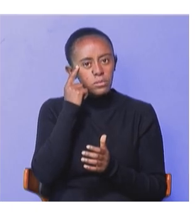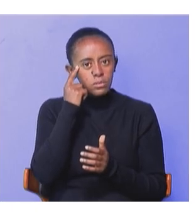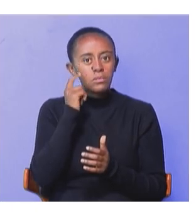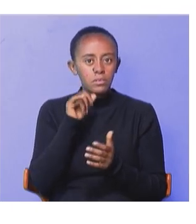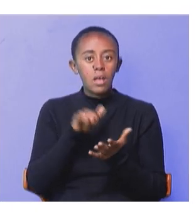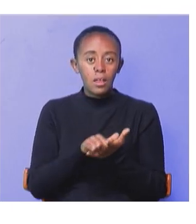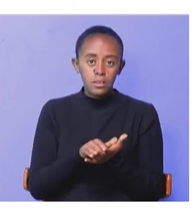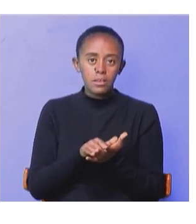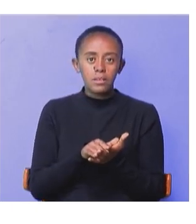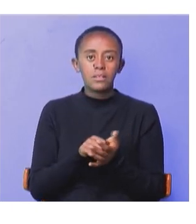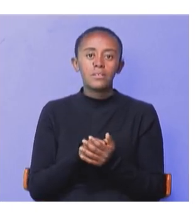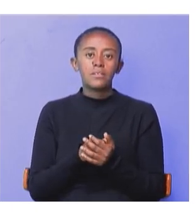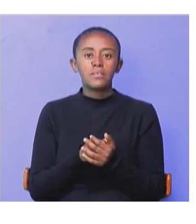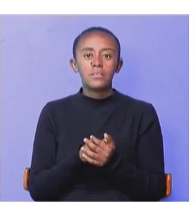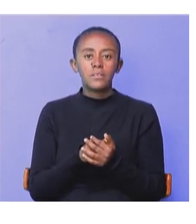that